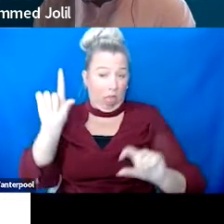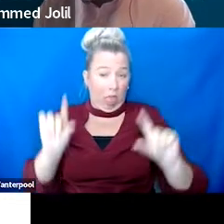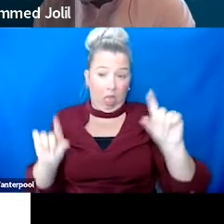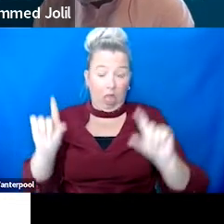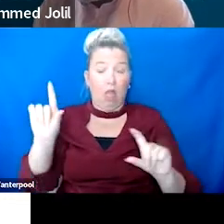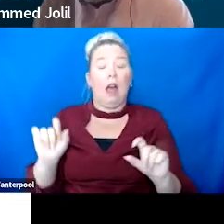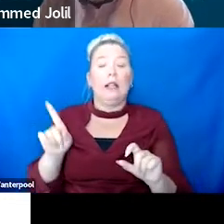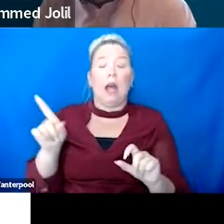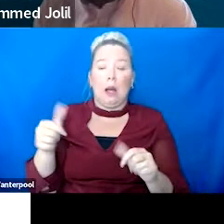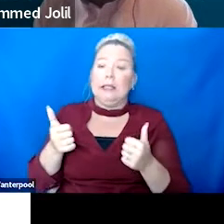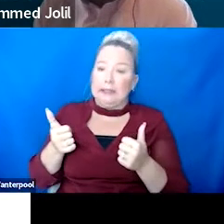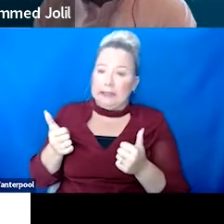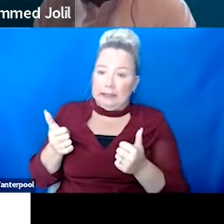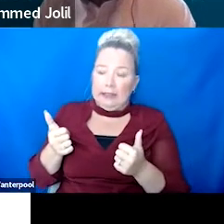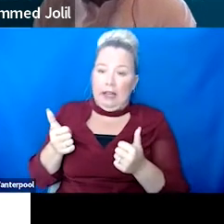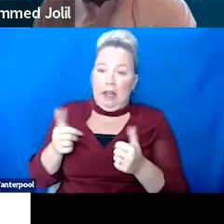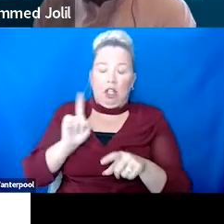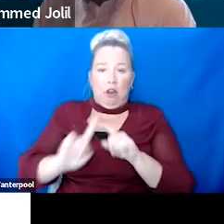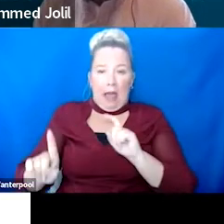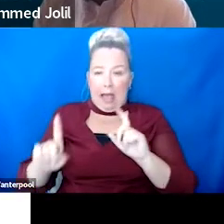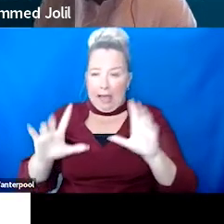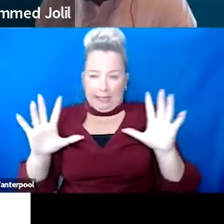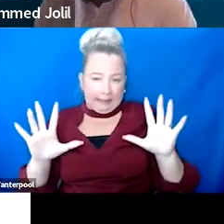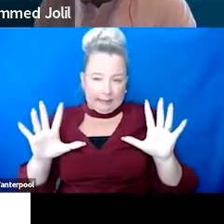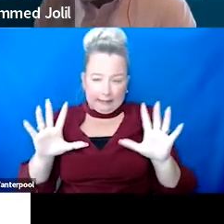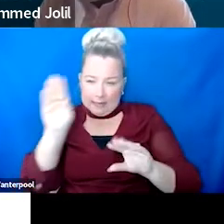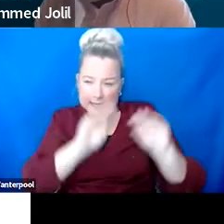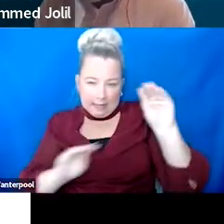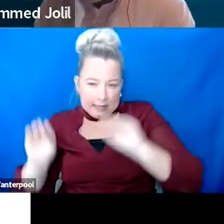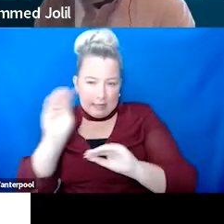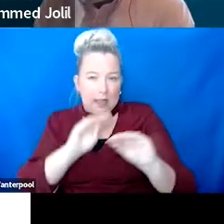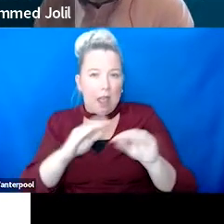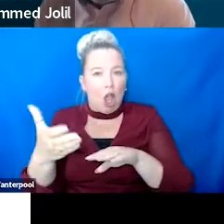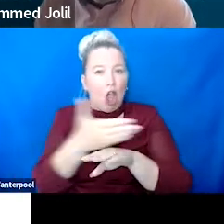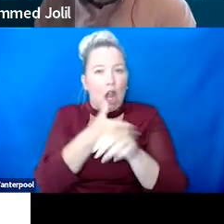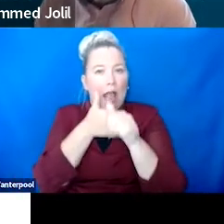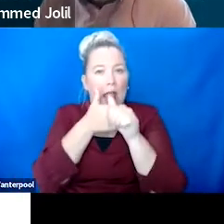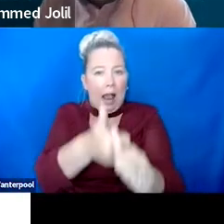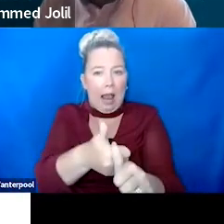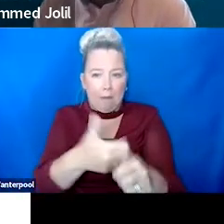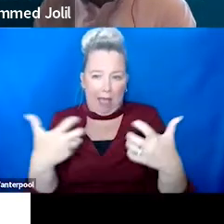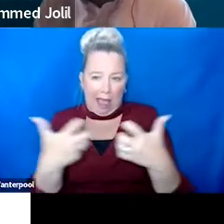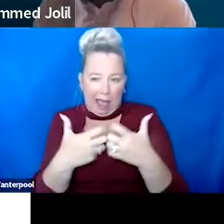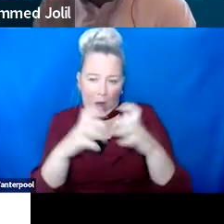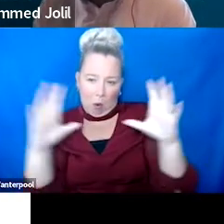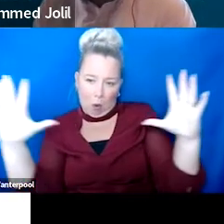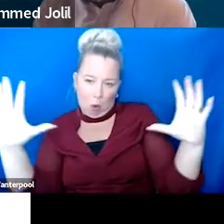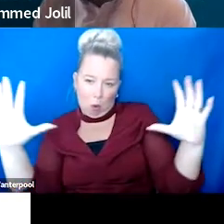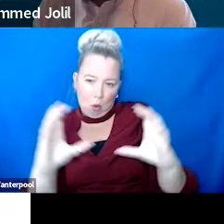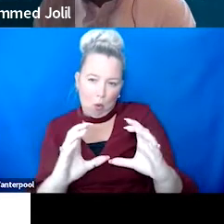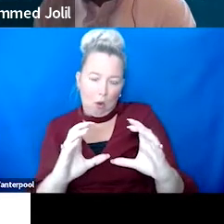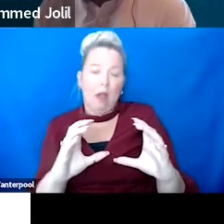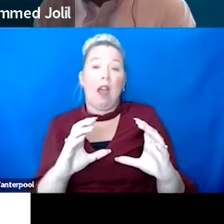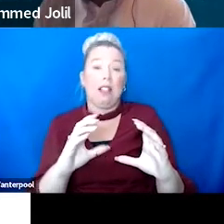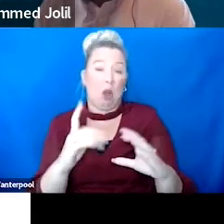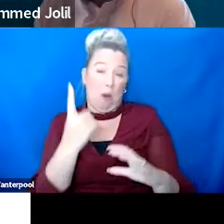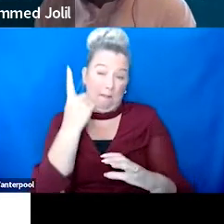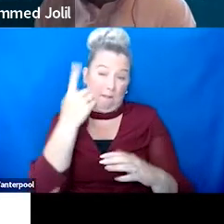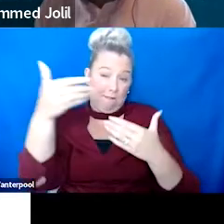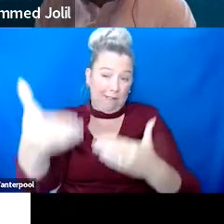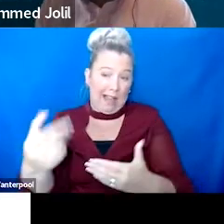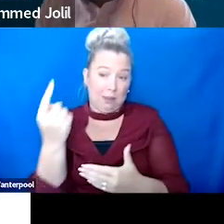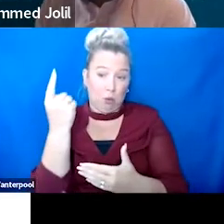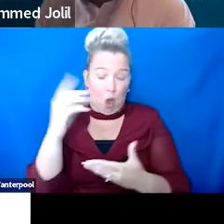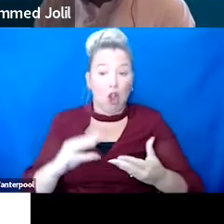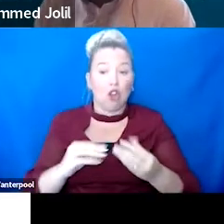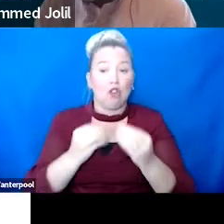try and bring all of early help together, and we were going to do it over a number of phases. So phase one was about creating an early help service, and